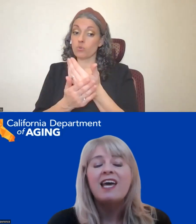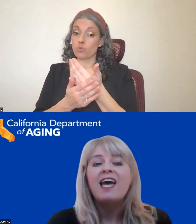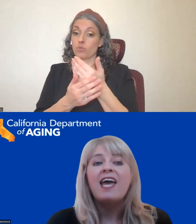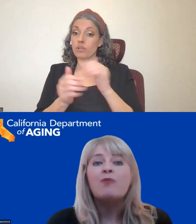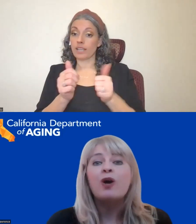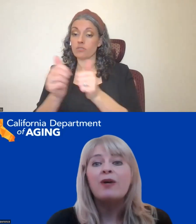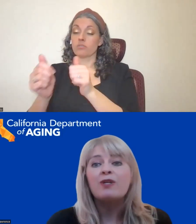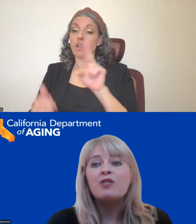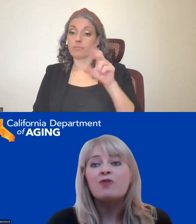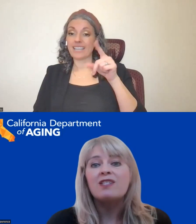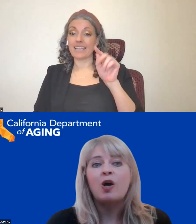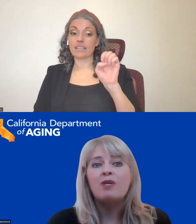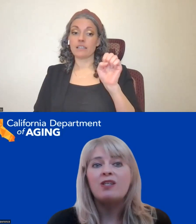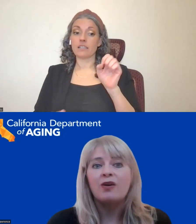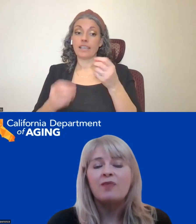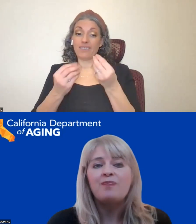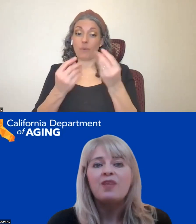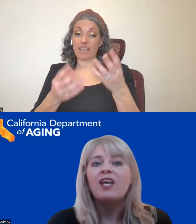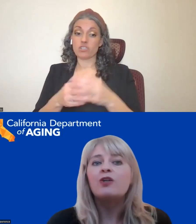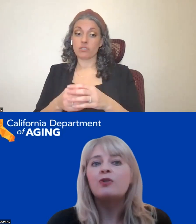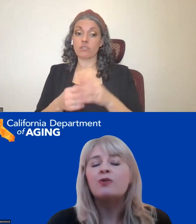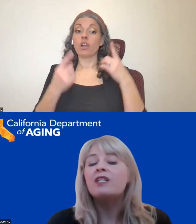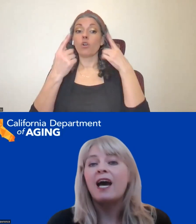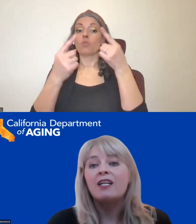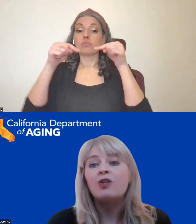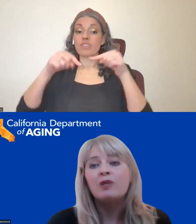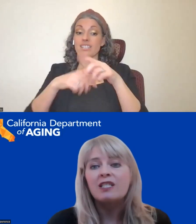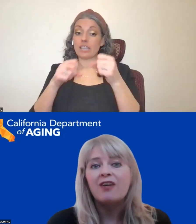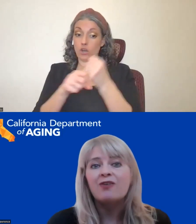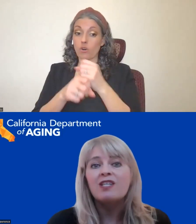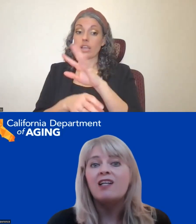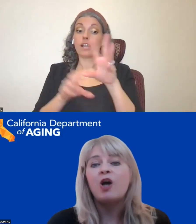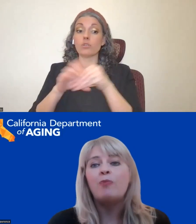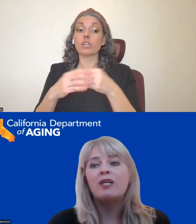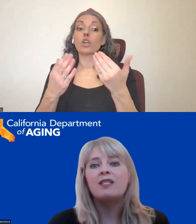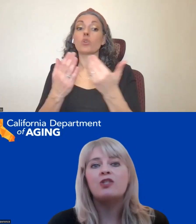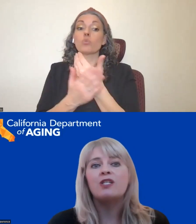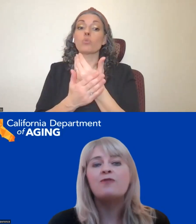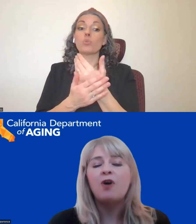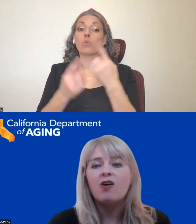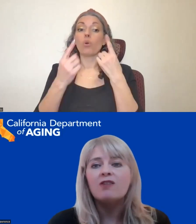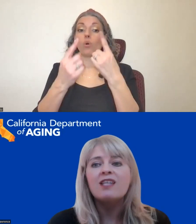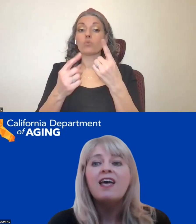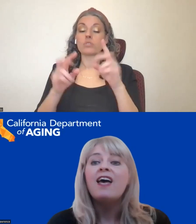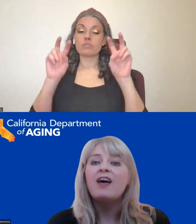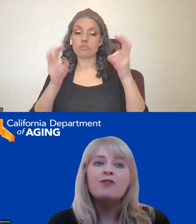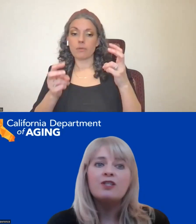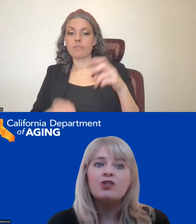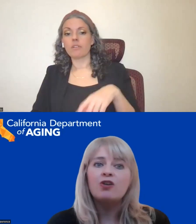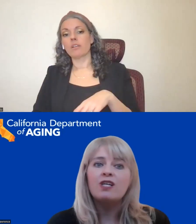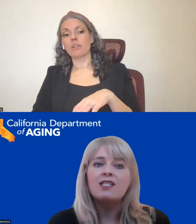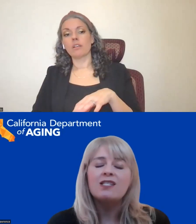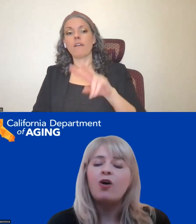sets, and priorities for this coming year include adding new indicators on topics such as falls,